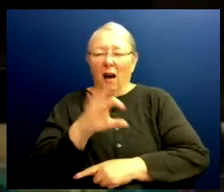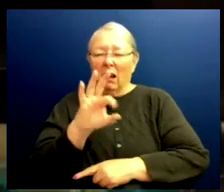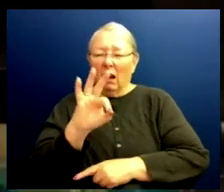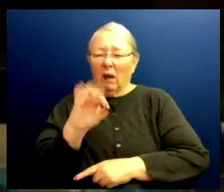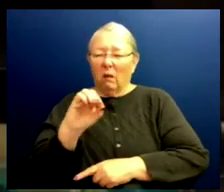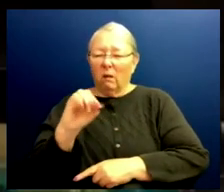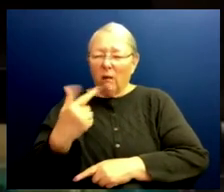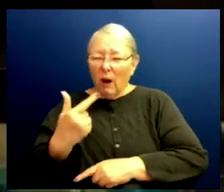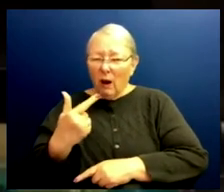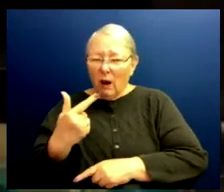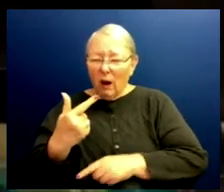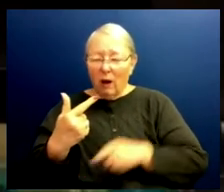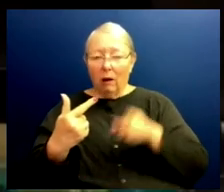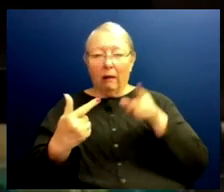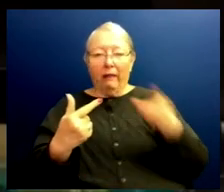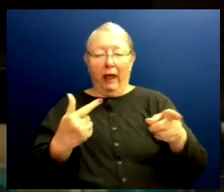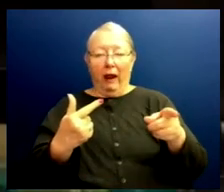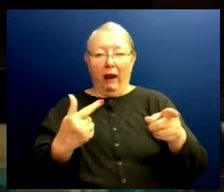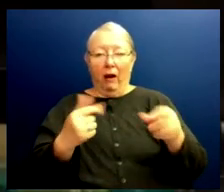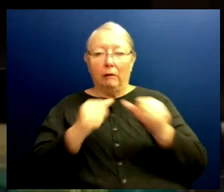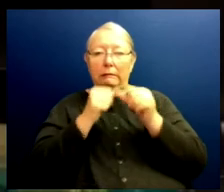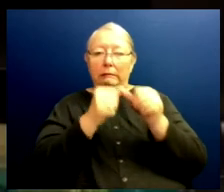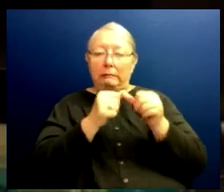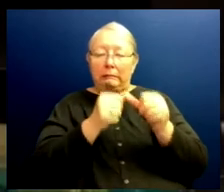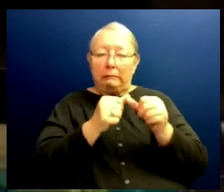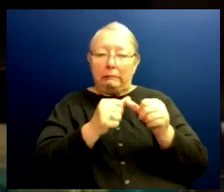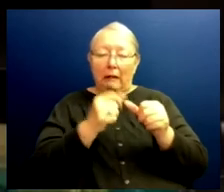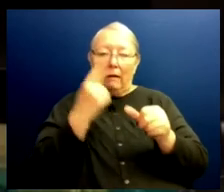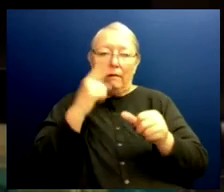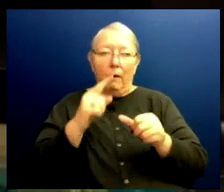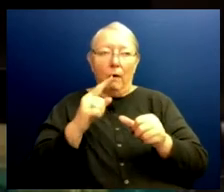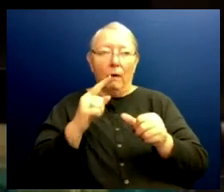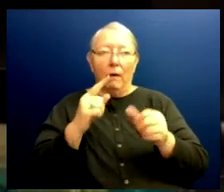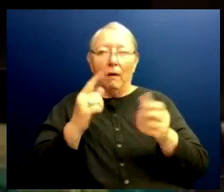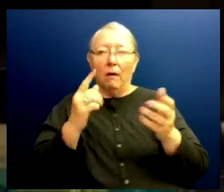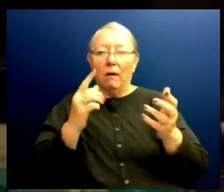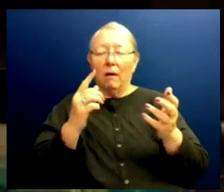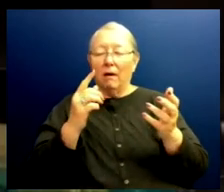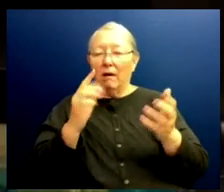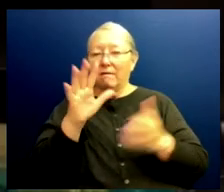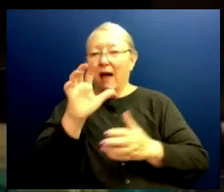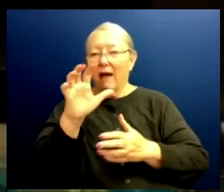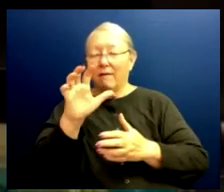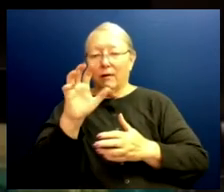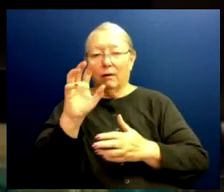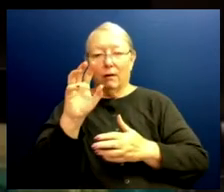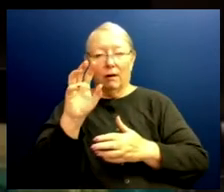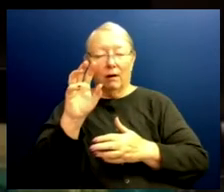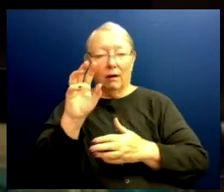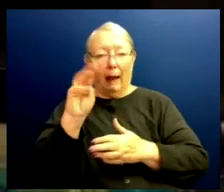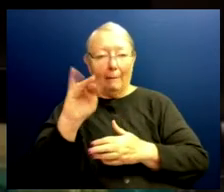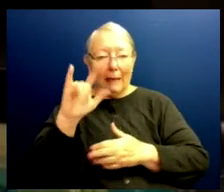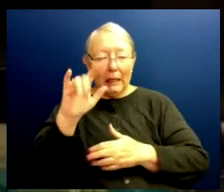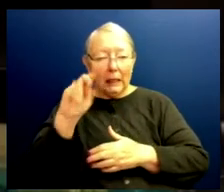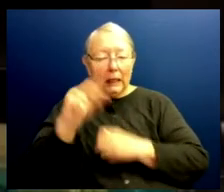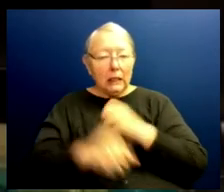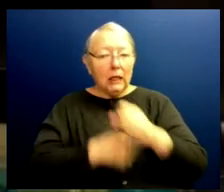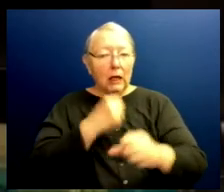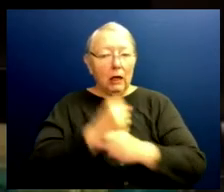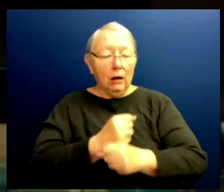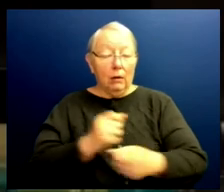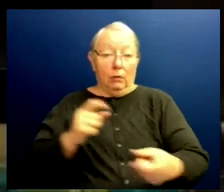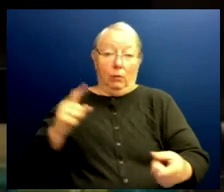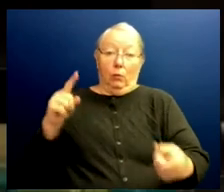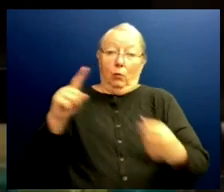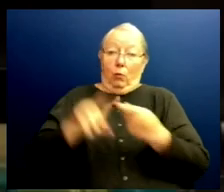for half of a million years back to the point when the initial expansion took place. So we